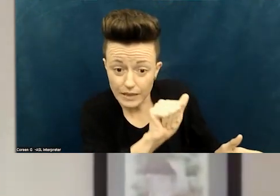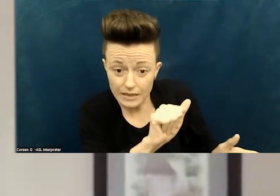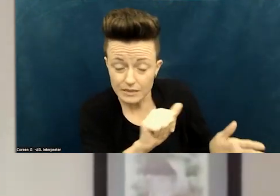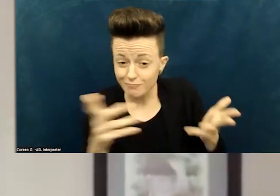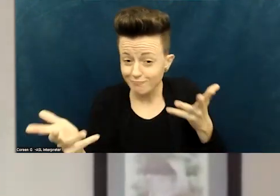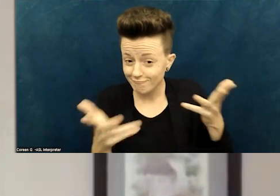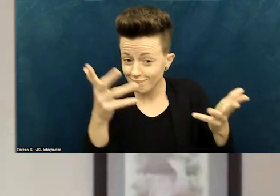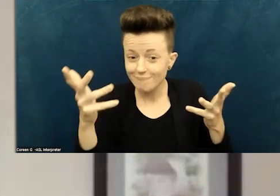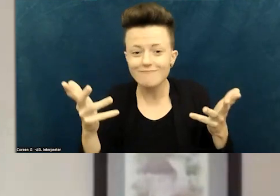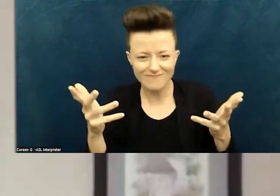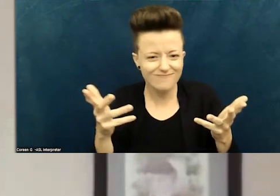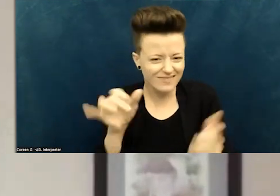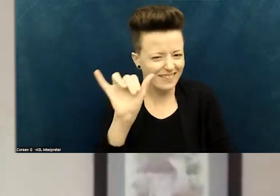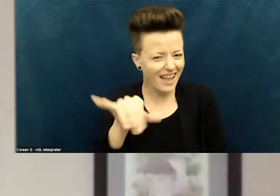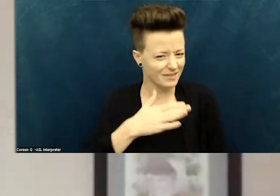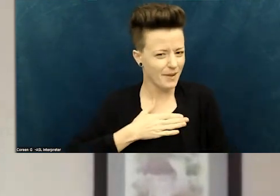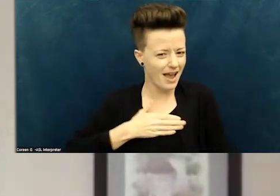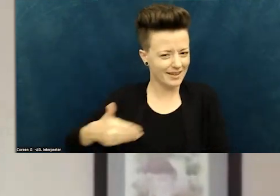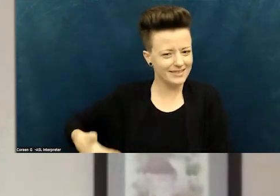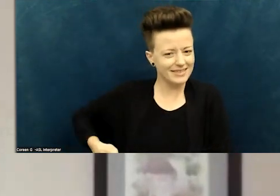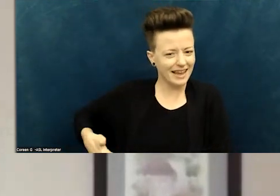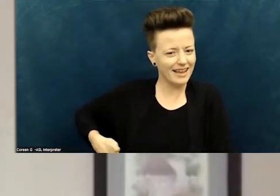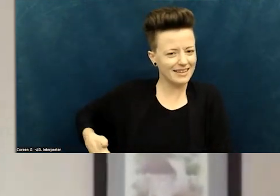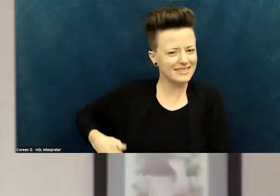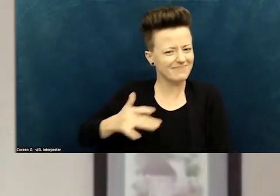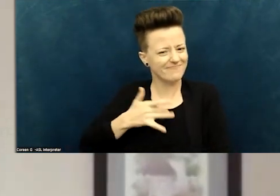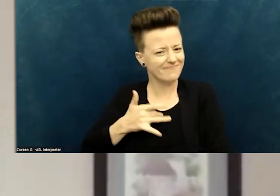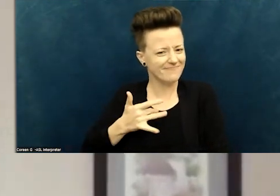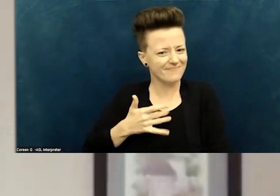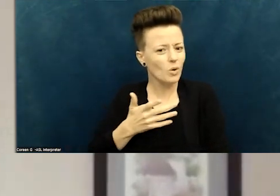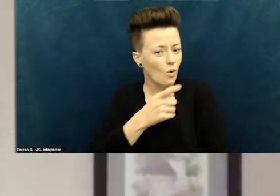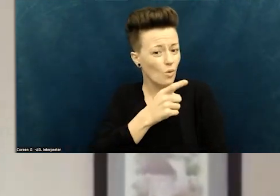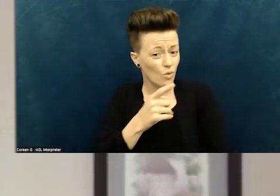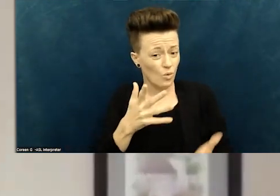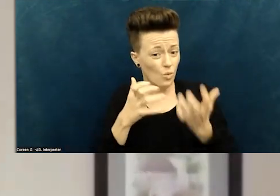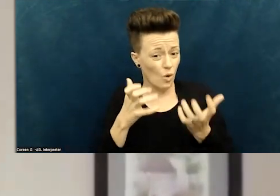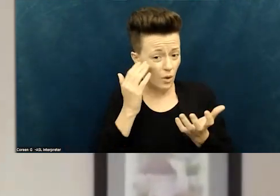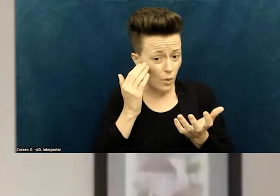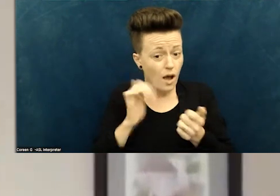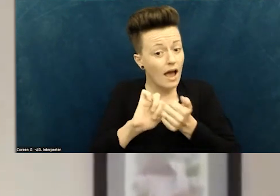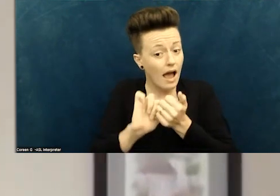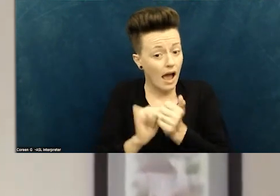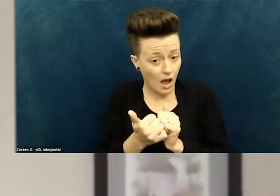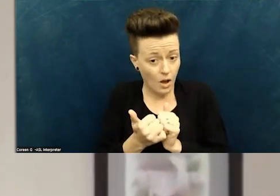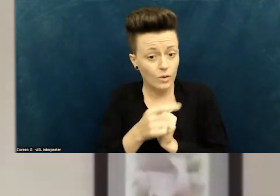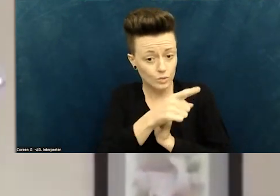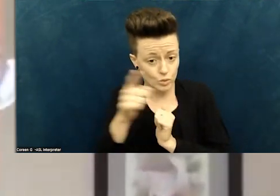the initial instinct. Now, your question is, how do you make sure you do have that representation?